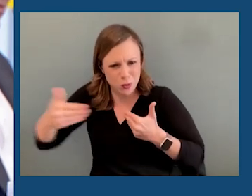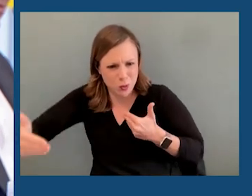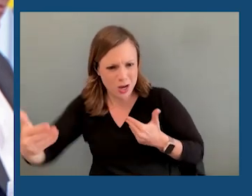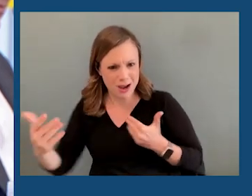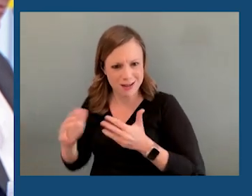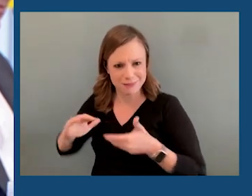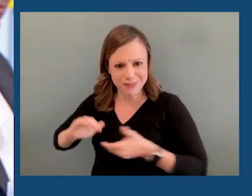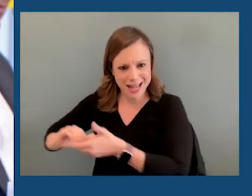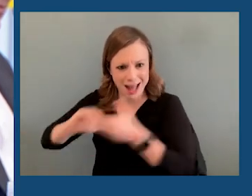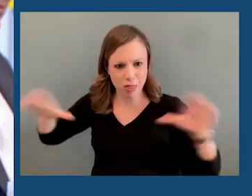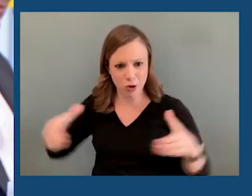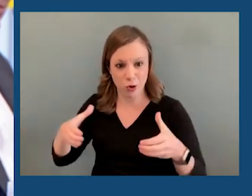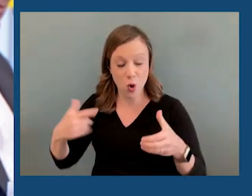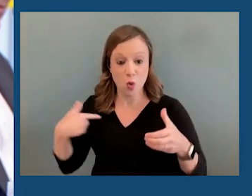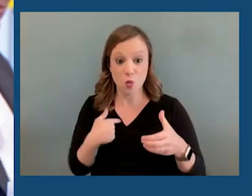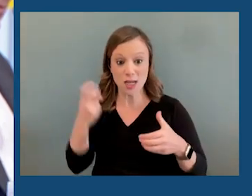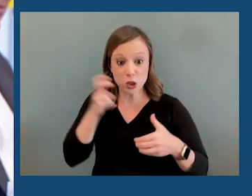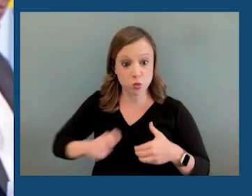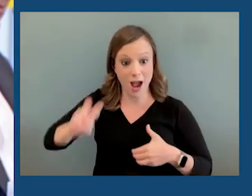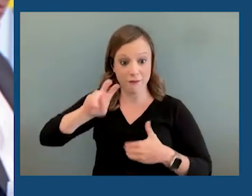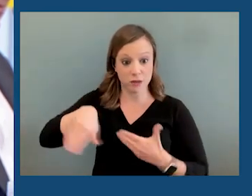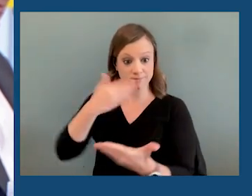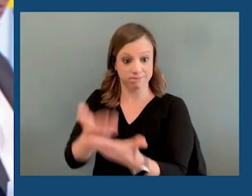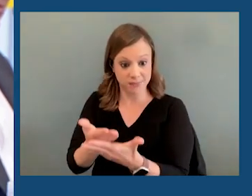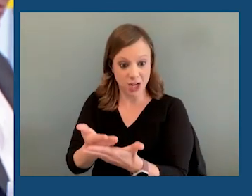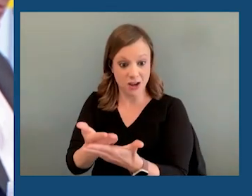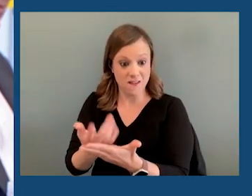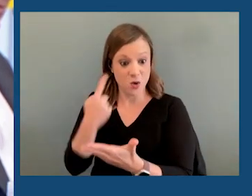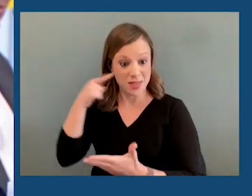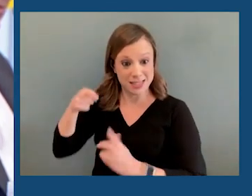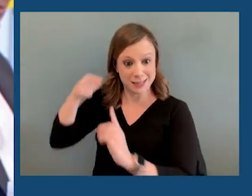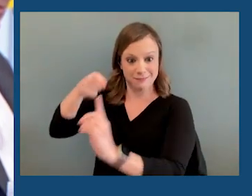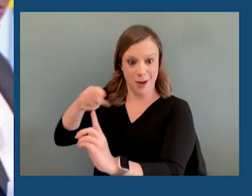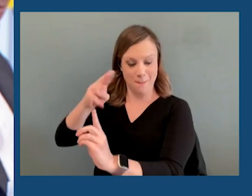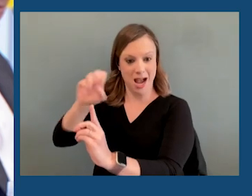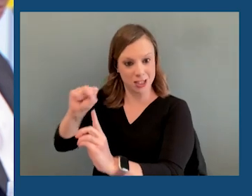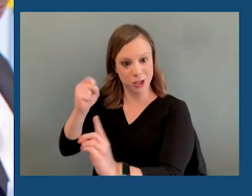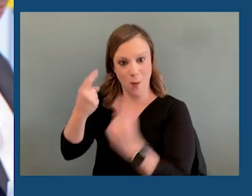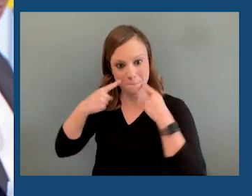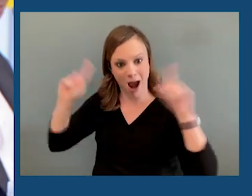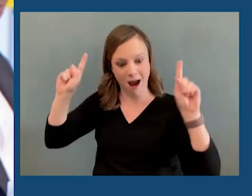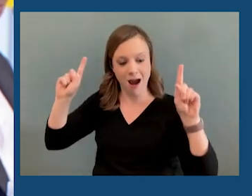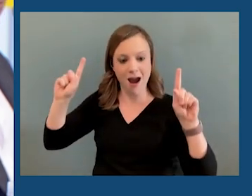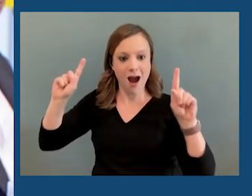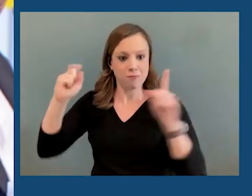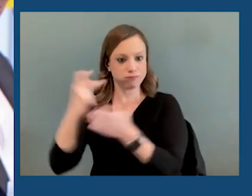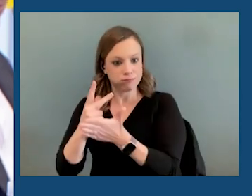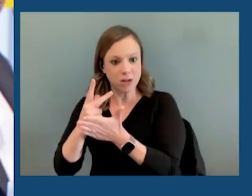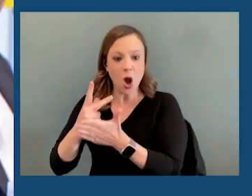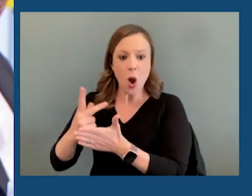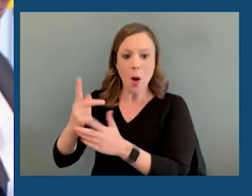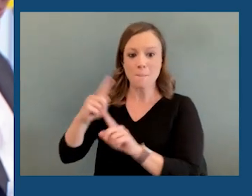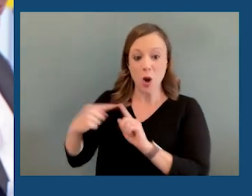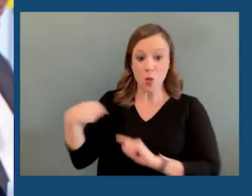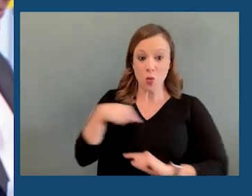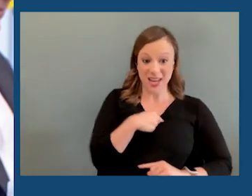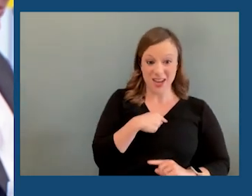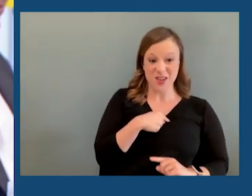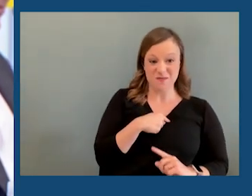great milestone, but we've been spending a heck of a lot of time together in 2 dimensions. So to be here in 3